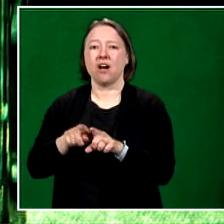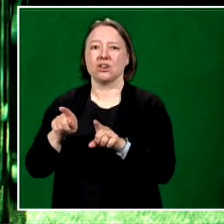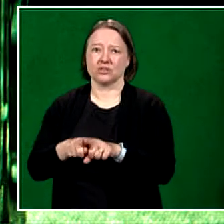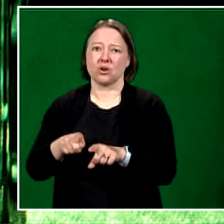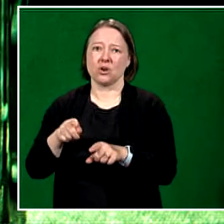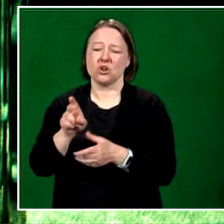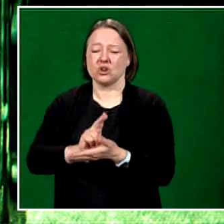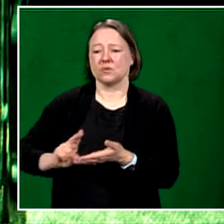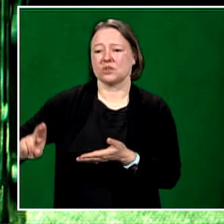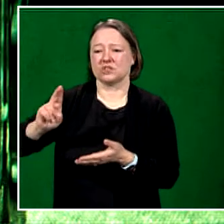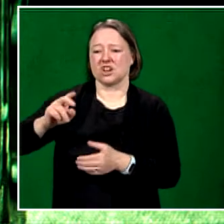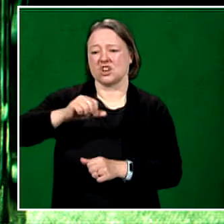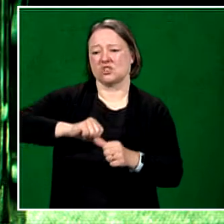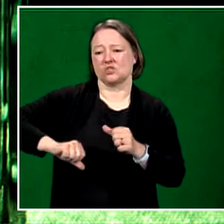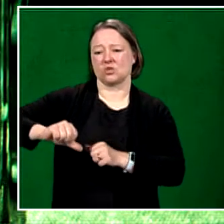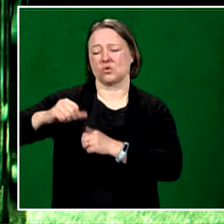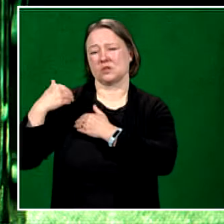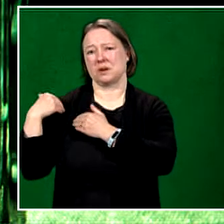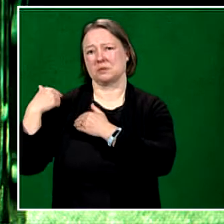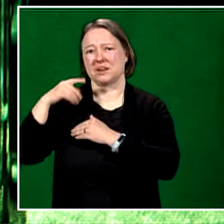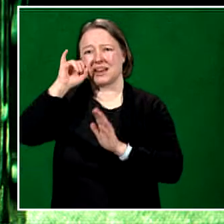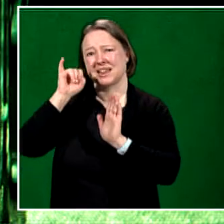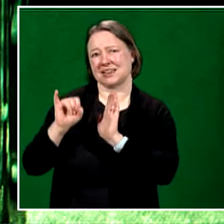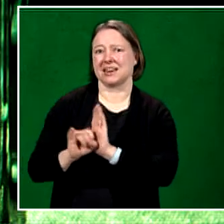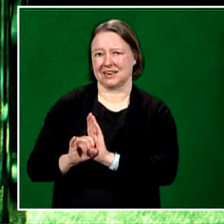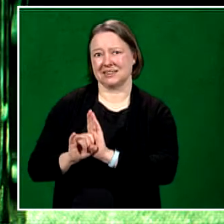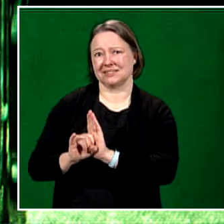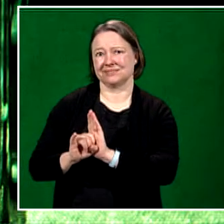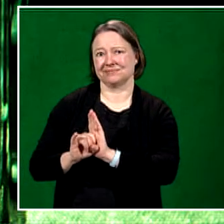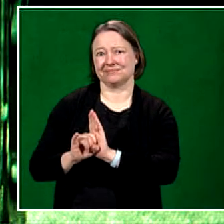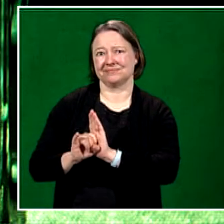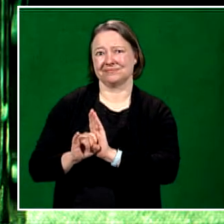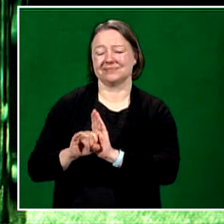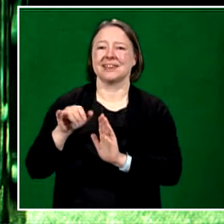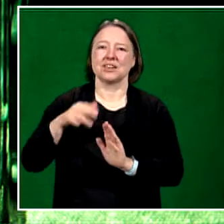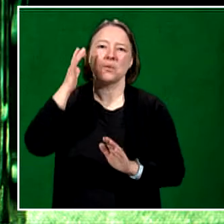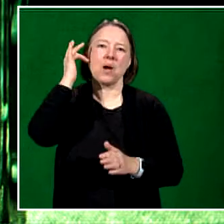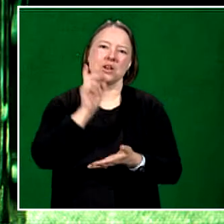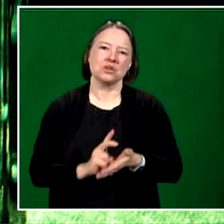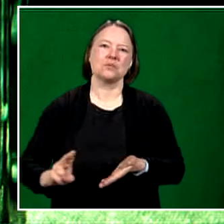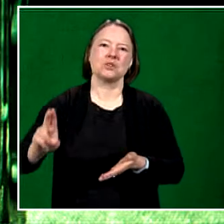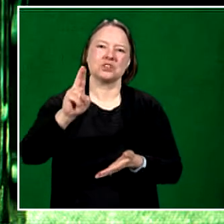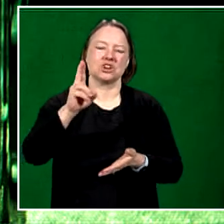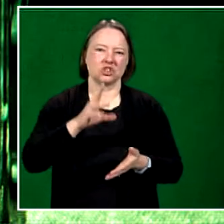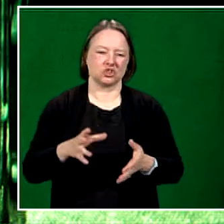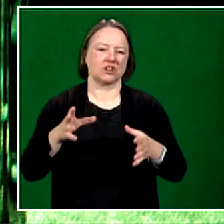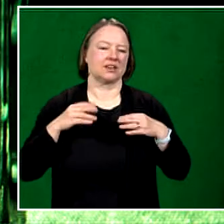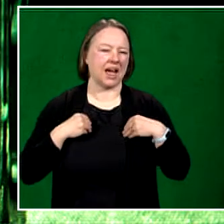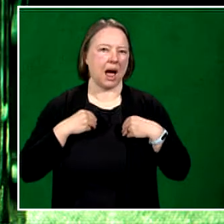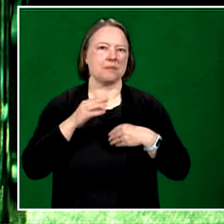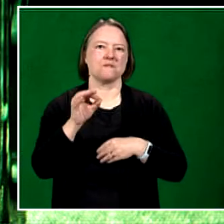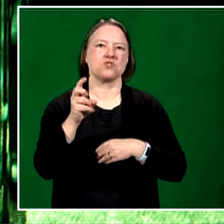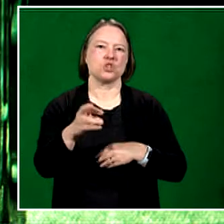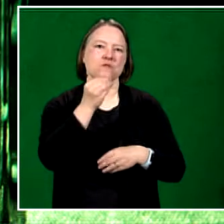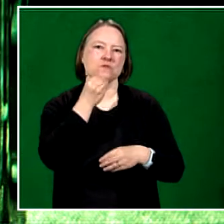university social responsibility and identity. This is why universities should adopt Further Foods